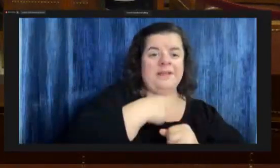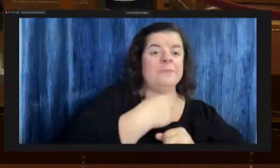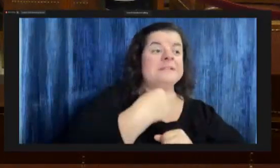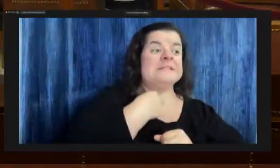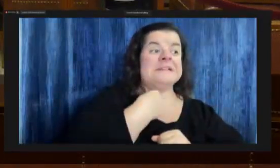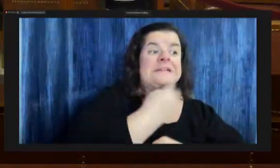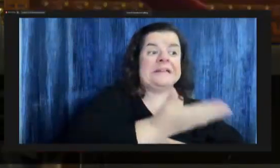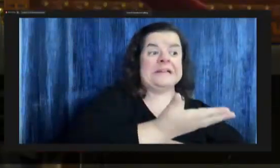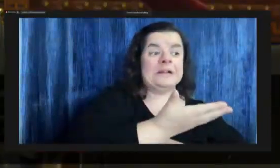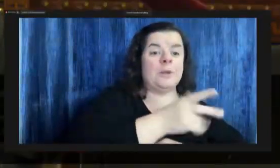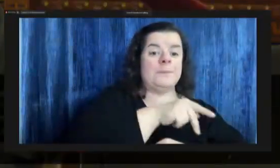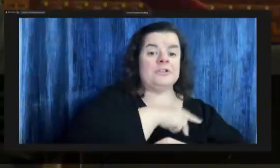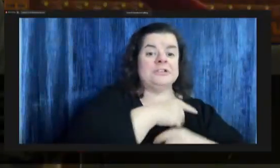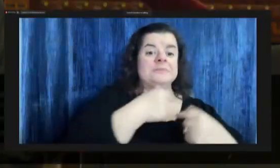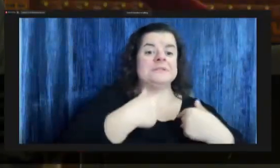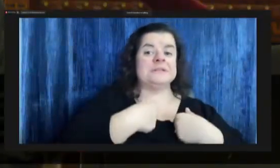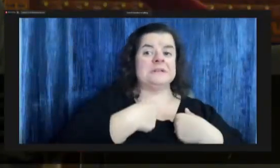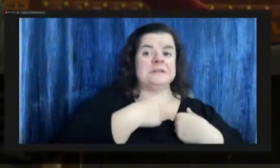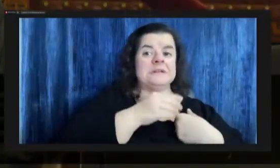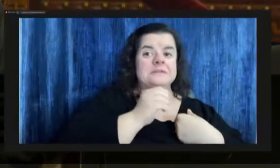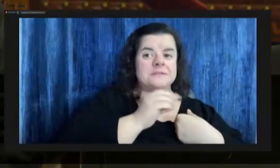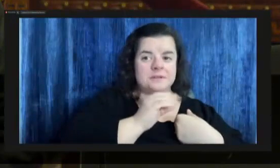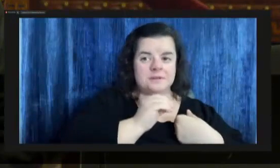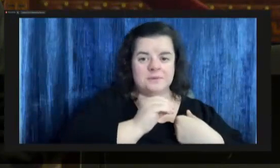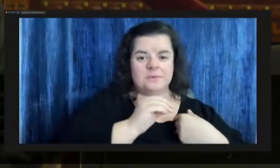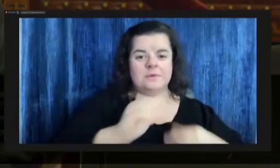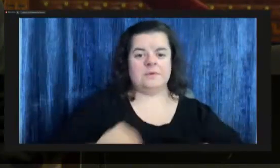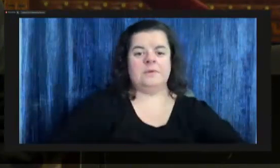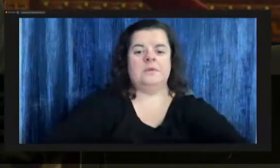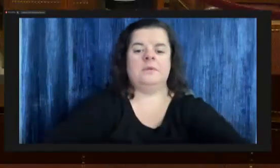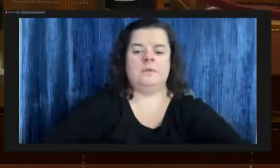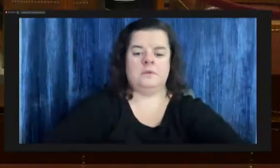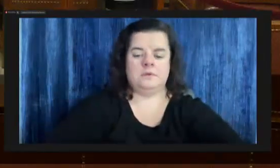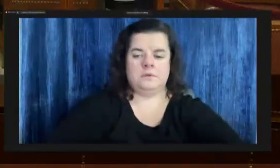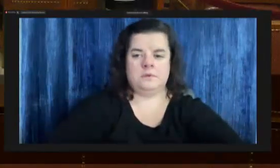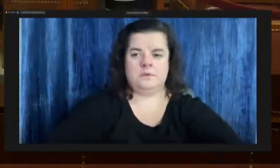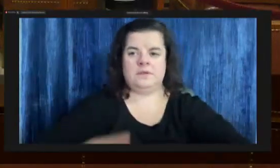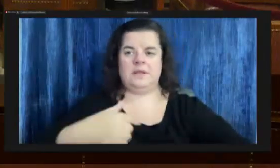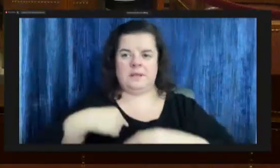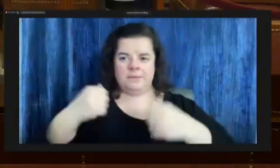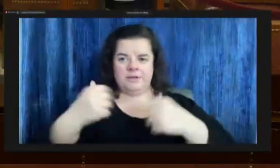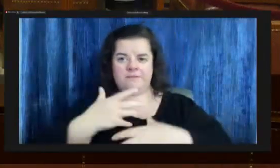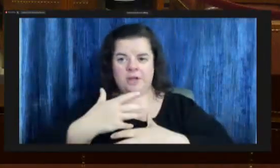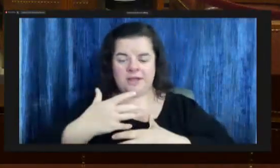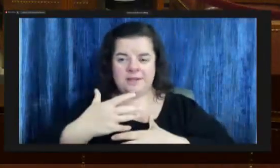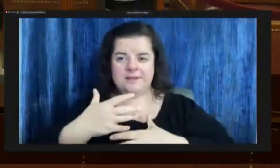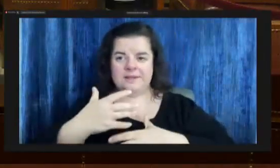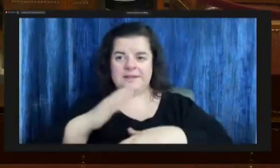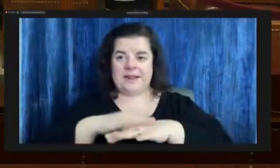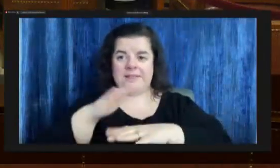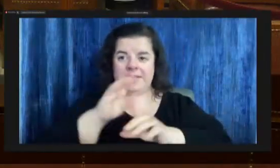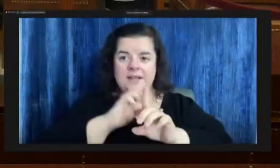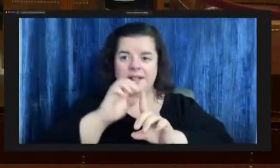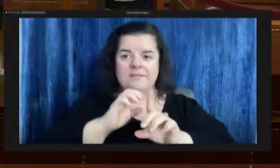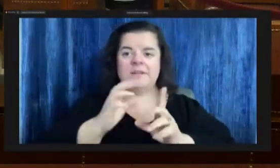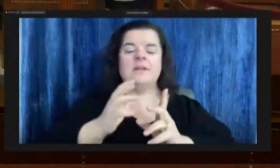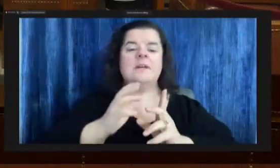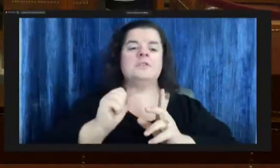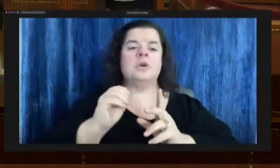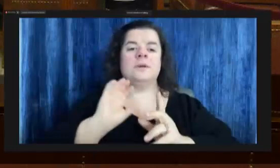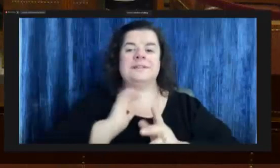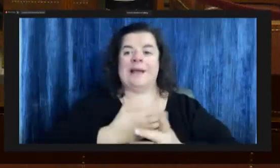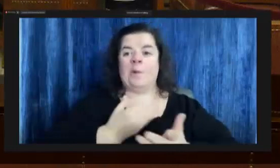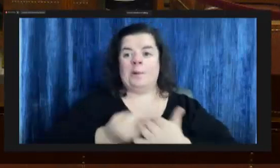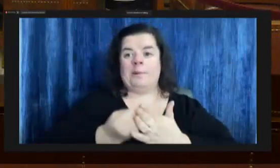elevators personally, so. Right. Jeez, I'm afraid to go in this building, I swear. Okay, so it's our expense, not